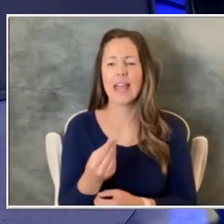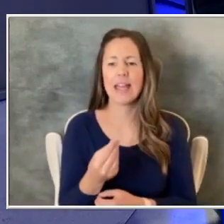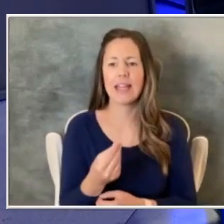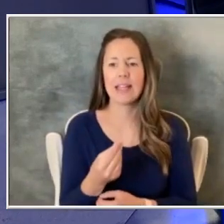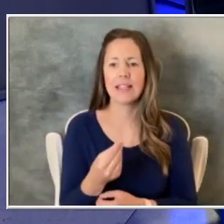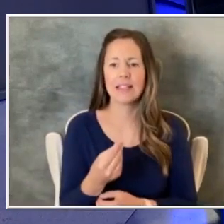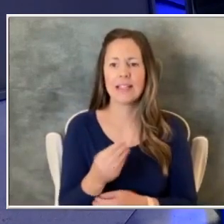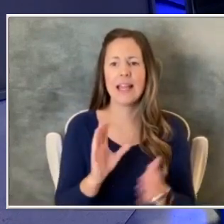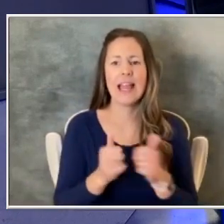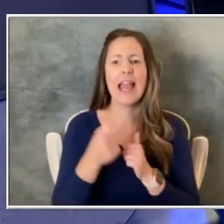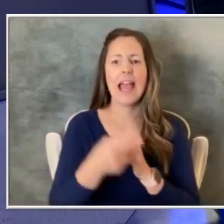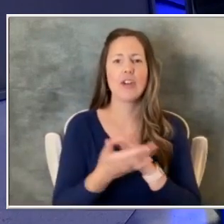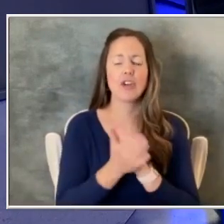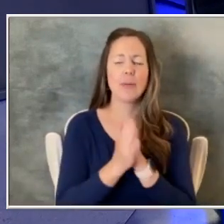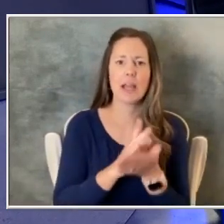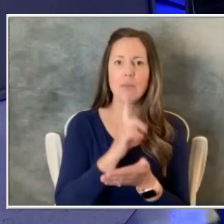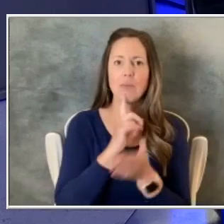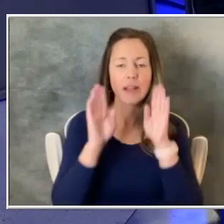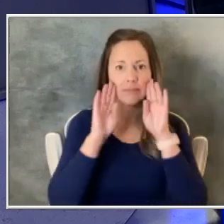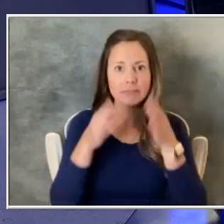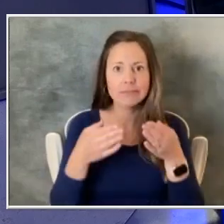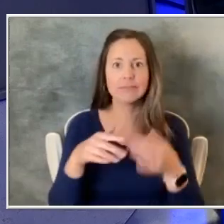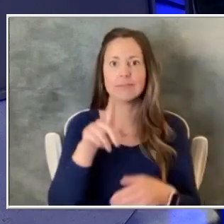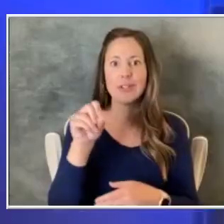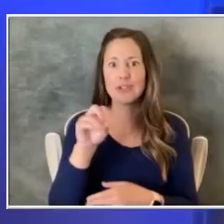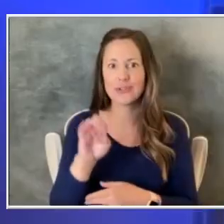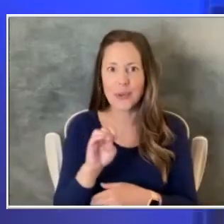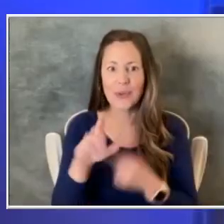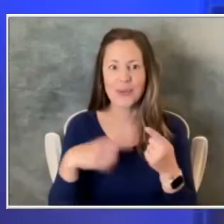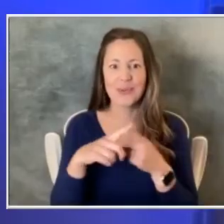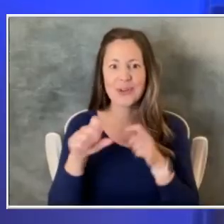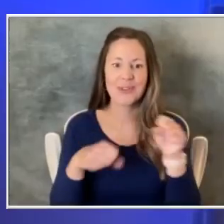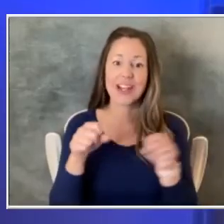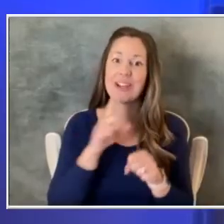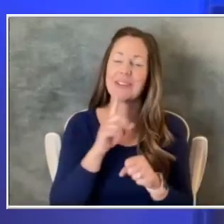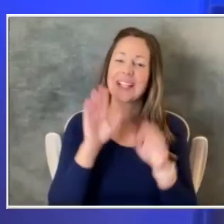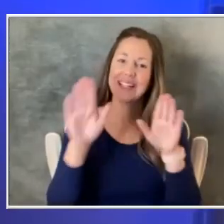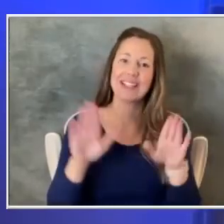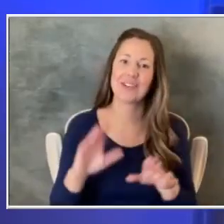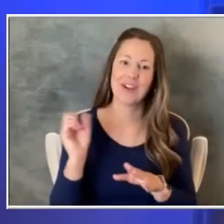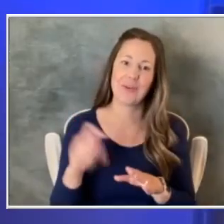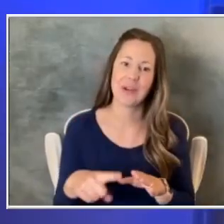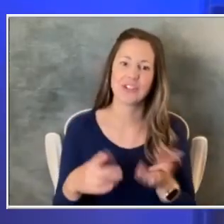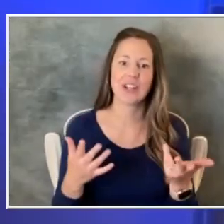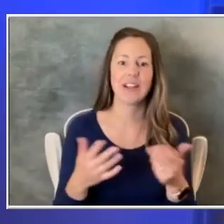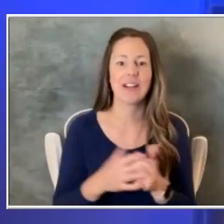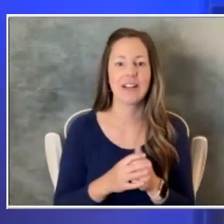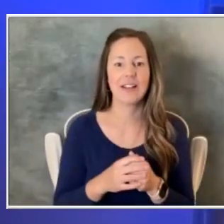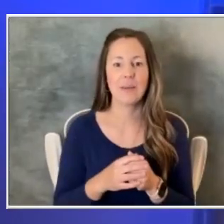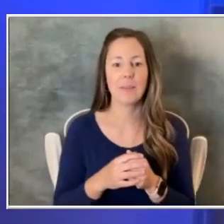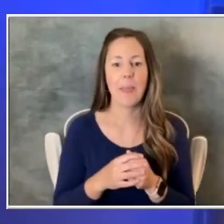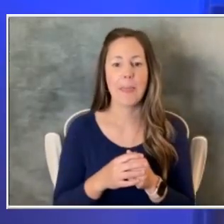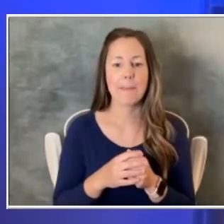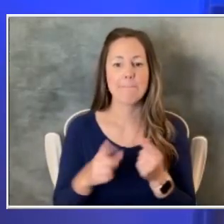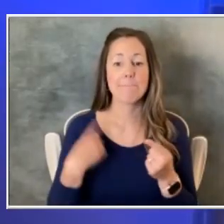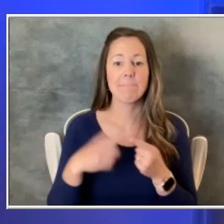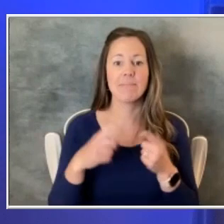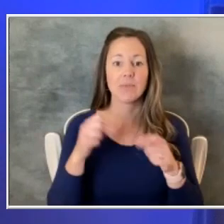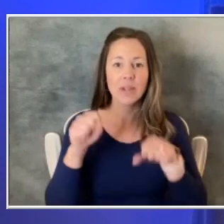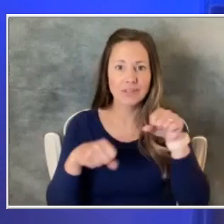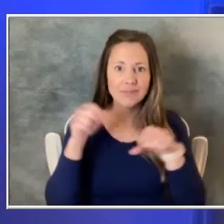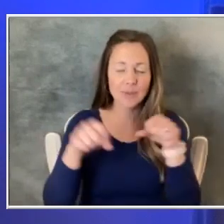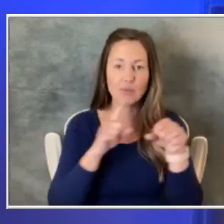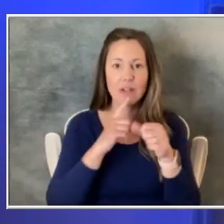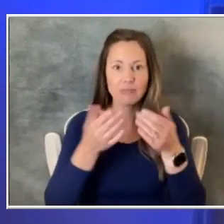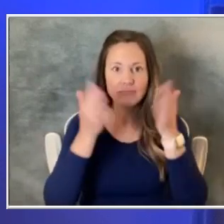get into the zone while you were riding? It's a great question because being on the ride, you get in the zone pretty easy because